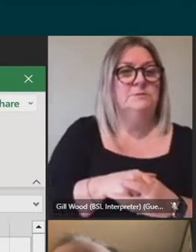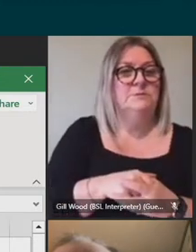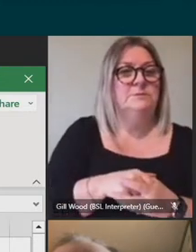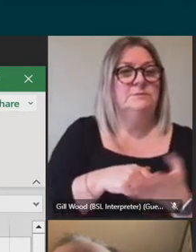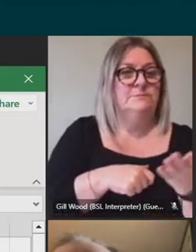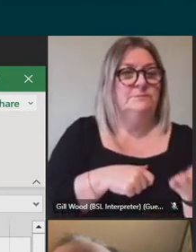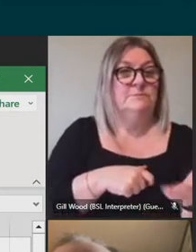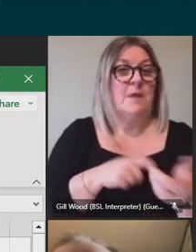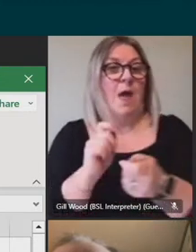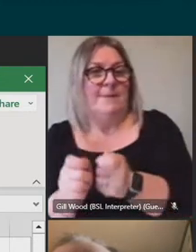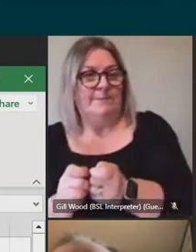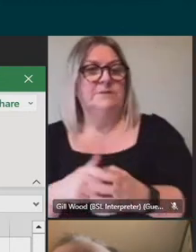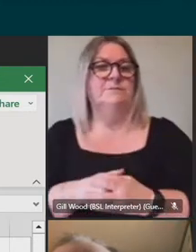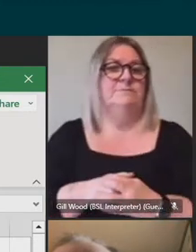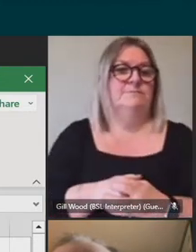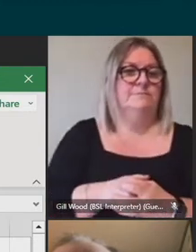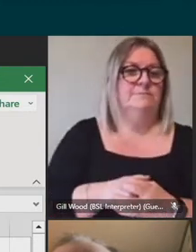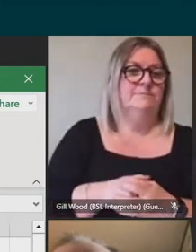Amendment.